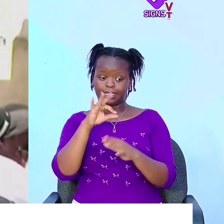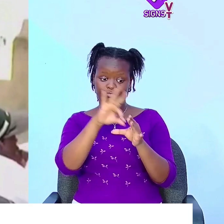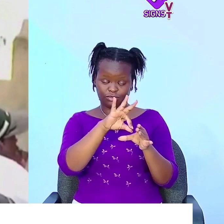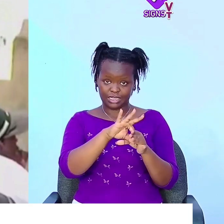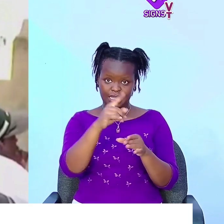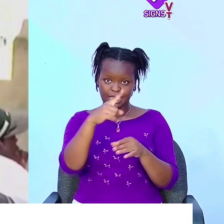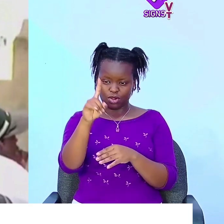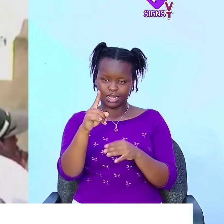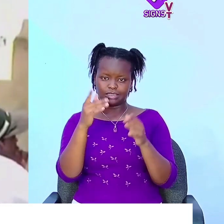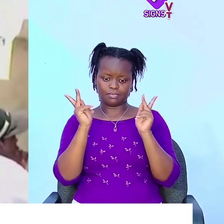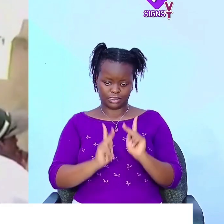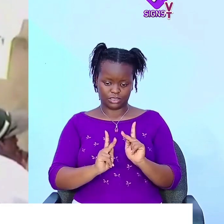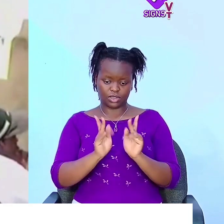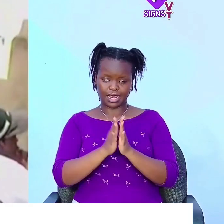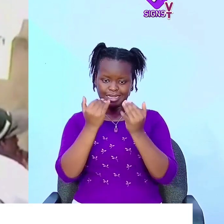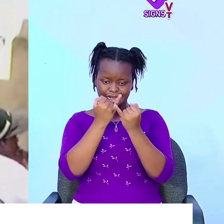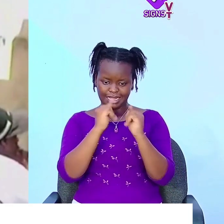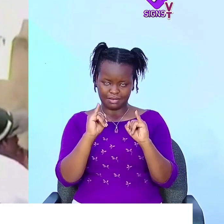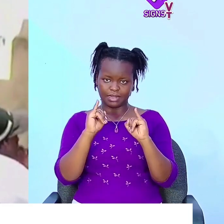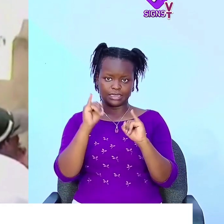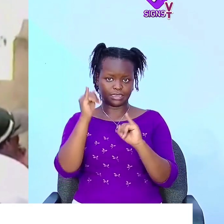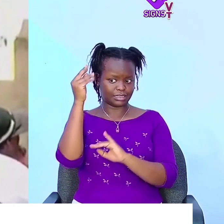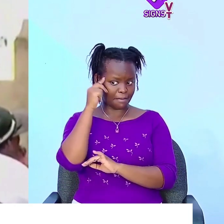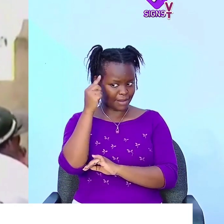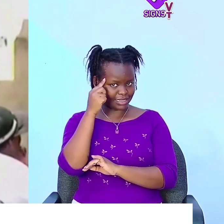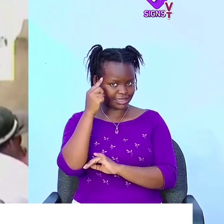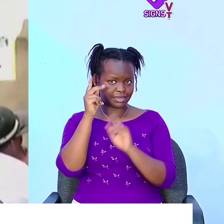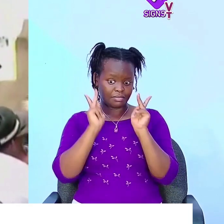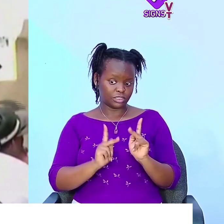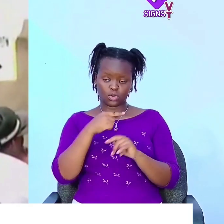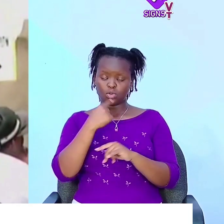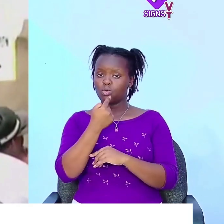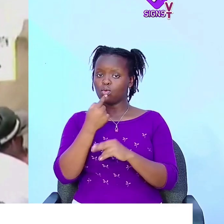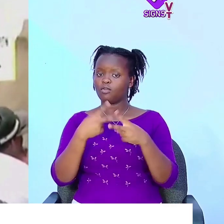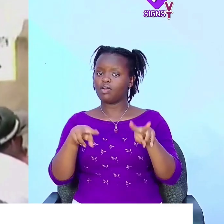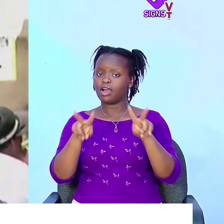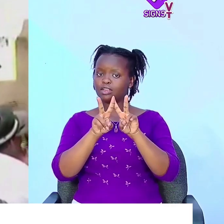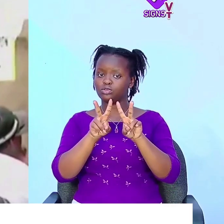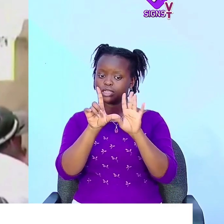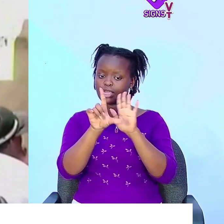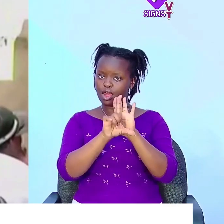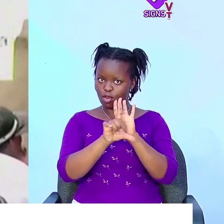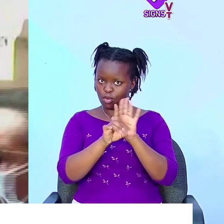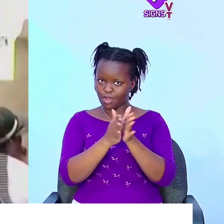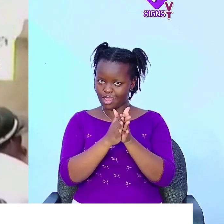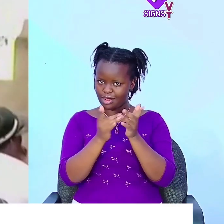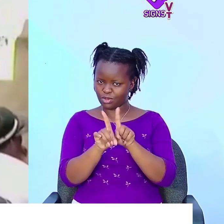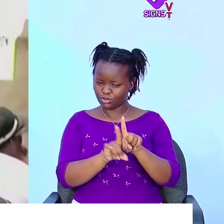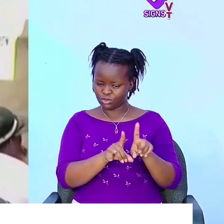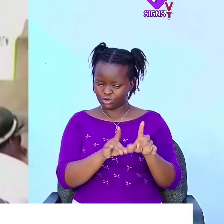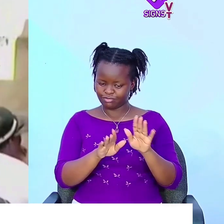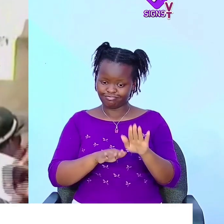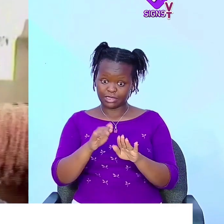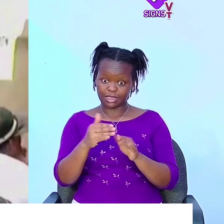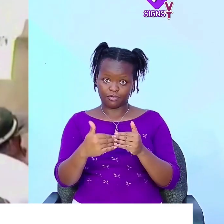candidate, an independent-minded candidate, somebody who values rule of law and who will step forward and